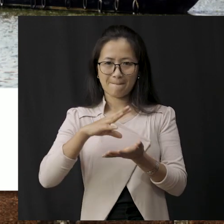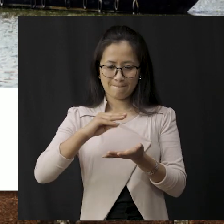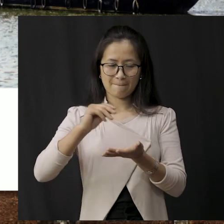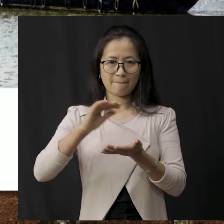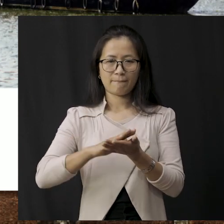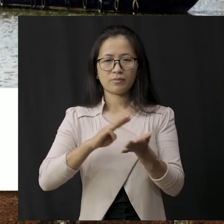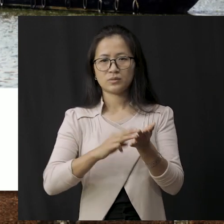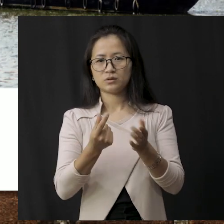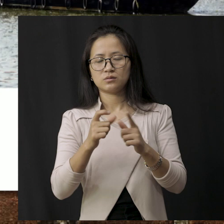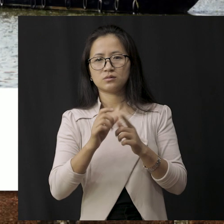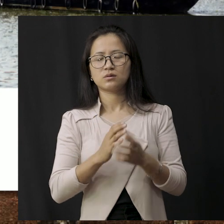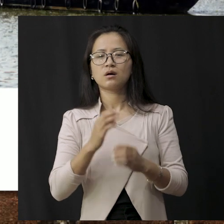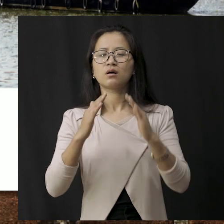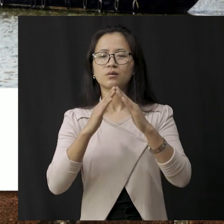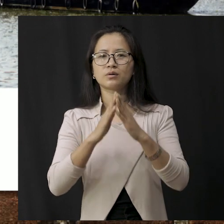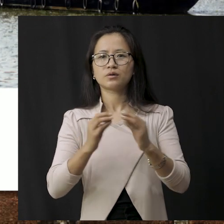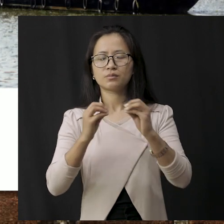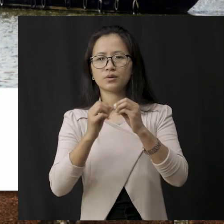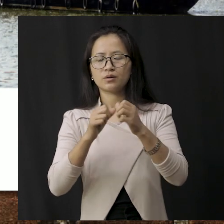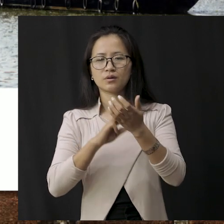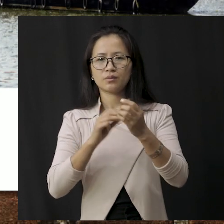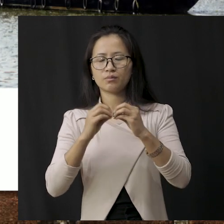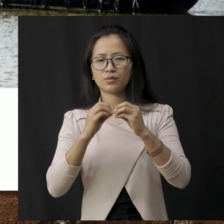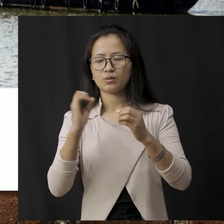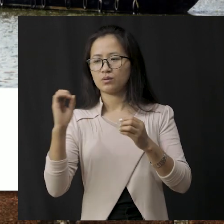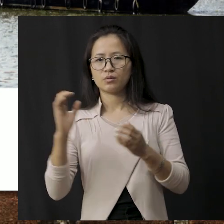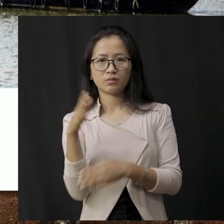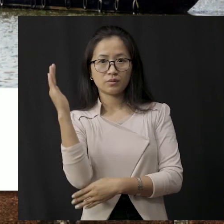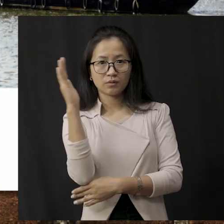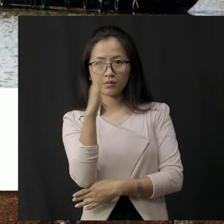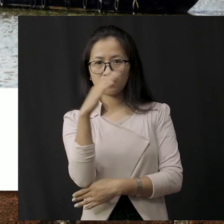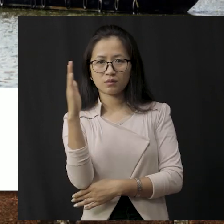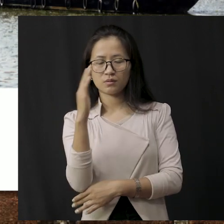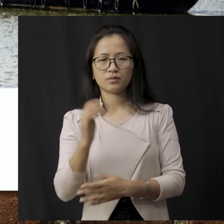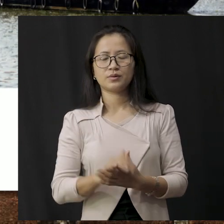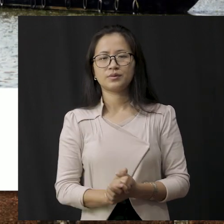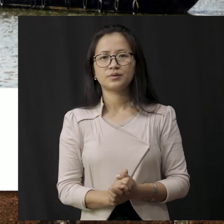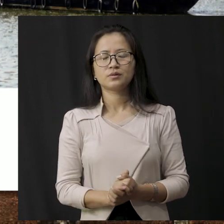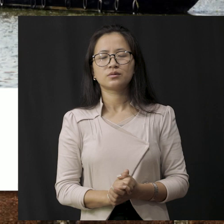a houses which are made of bamboo. We also have a houses which is